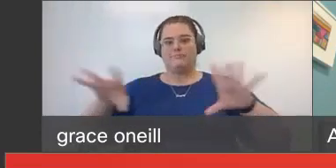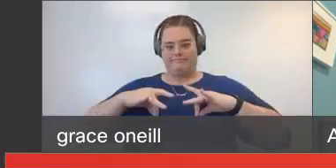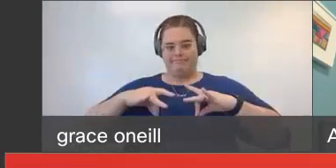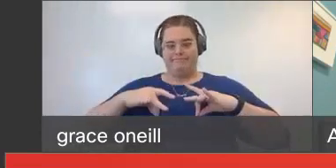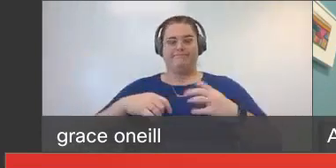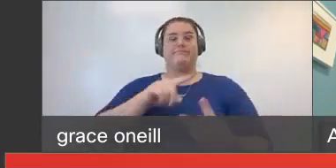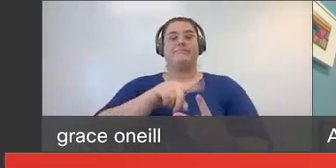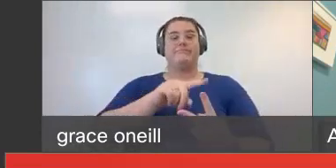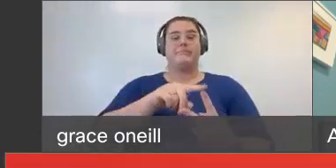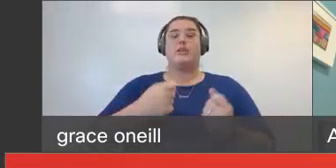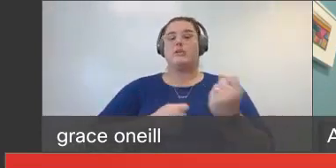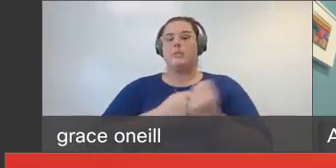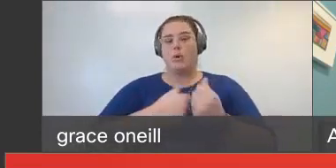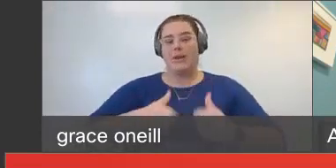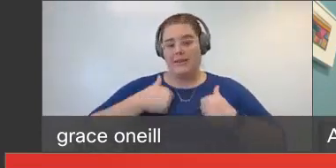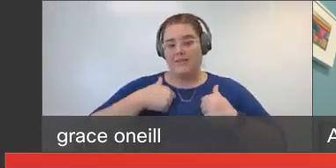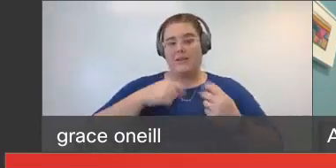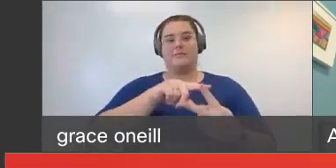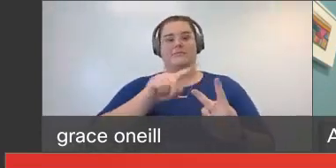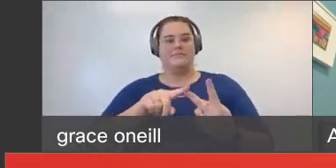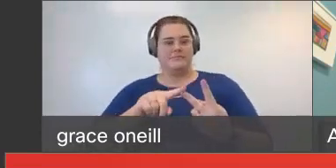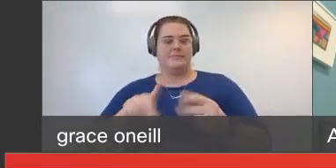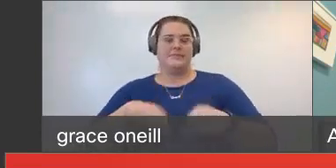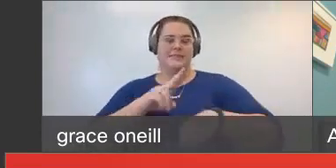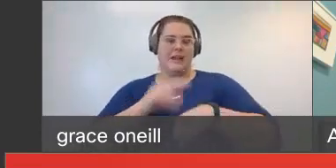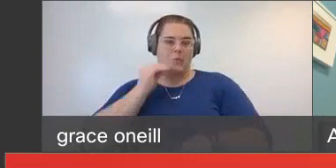living placement, 1 in a natural home.